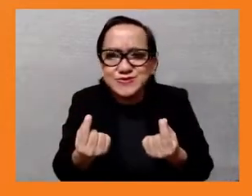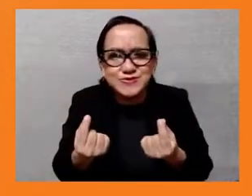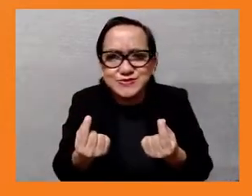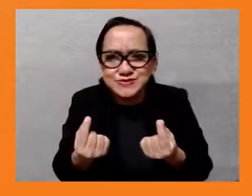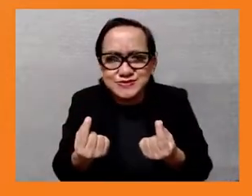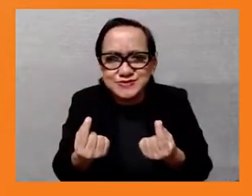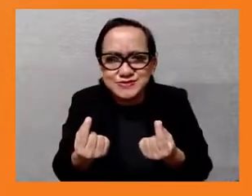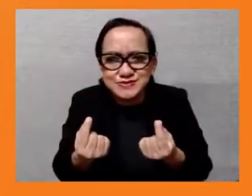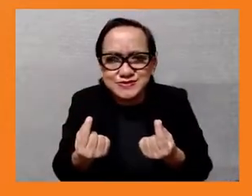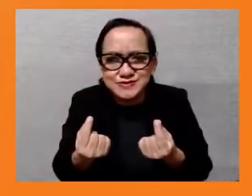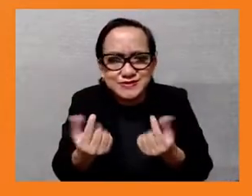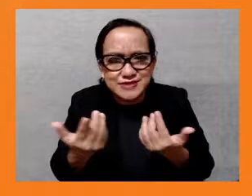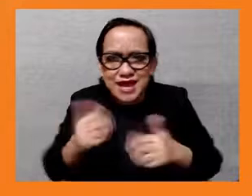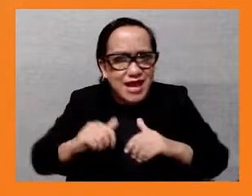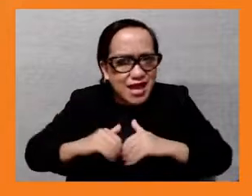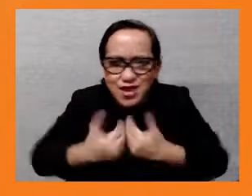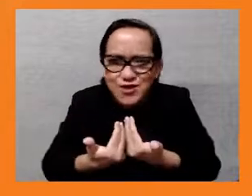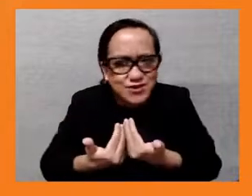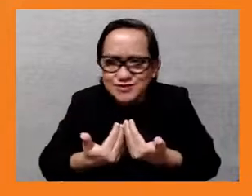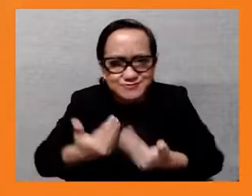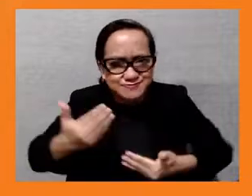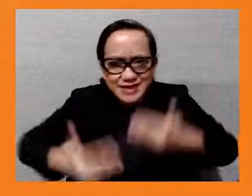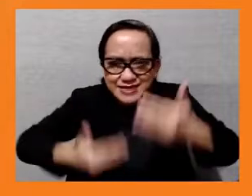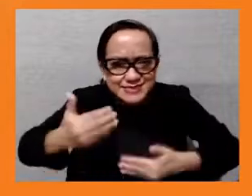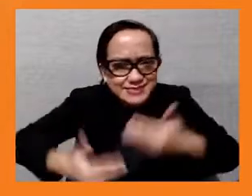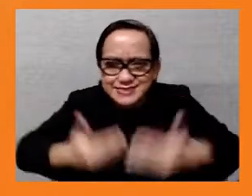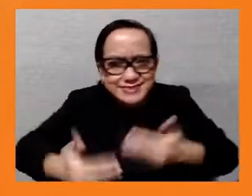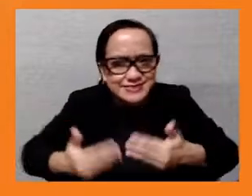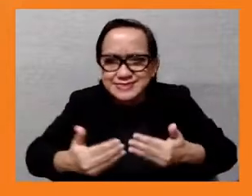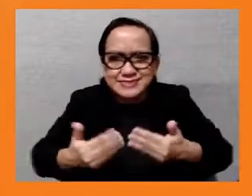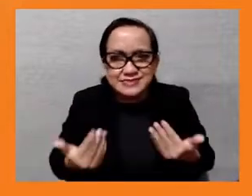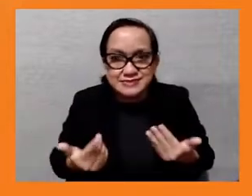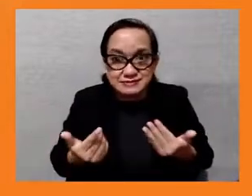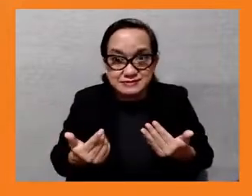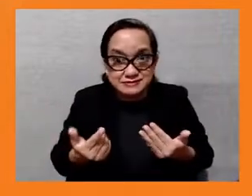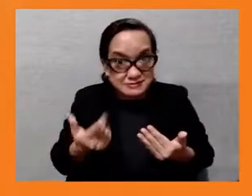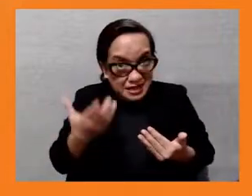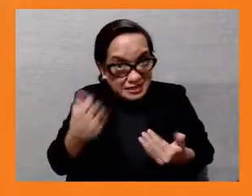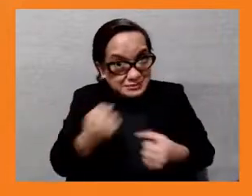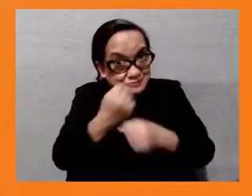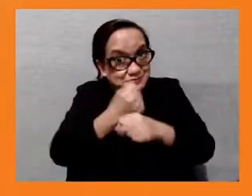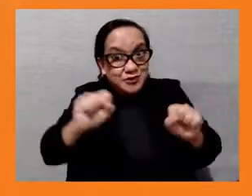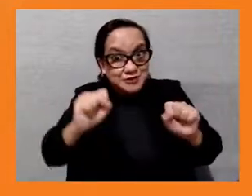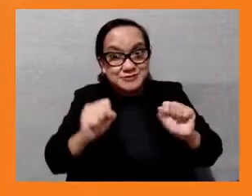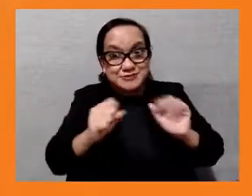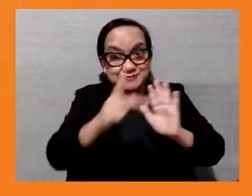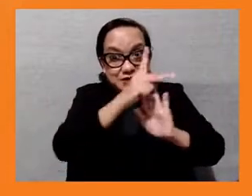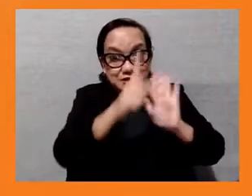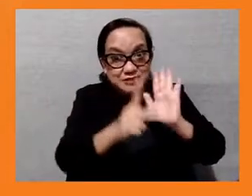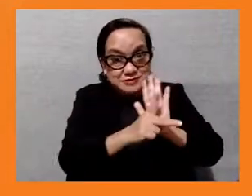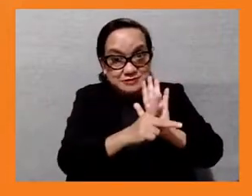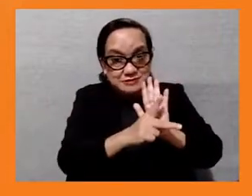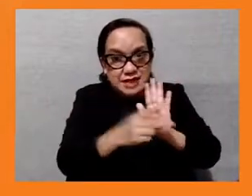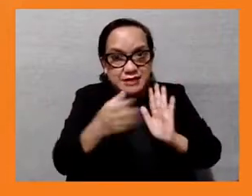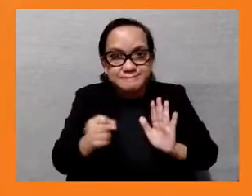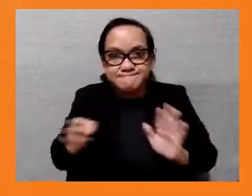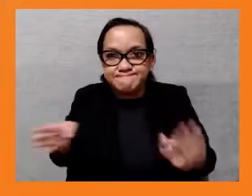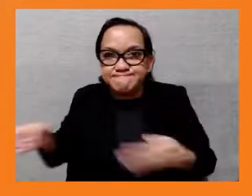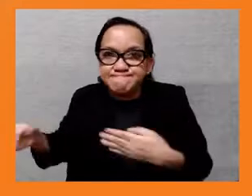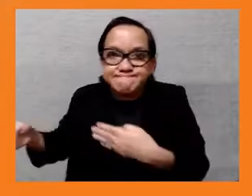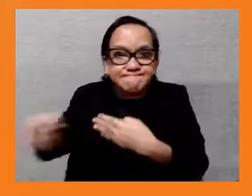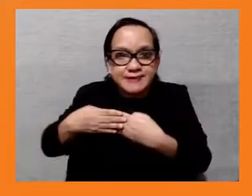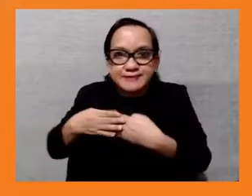our board. We'll be looking at final board consideration not before October 2023. So we still have a little bit